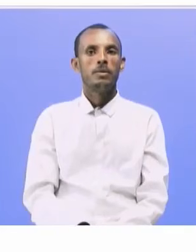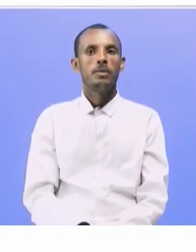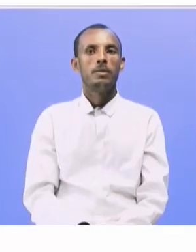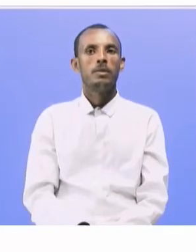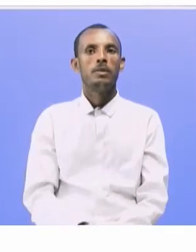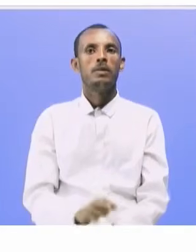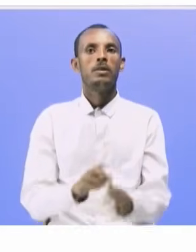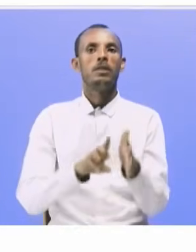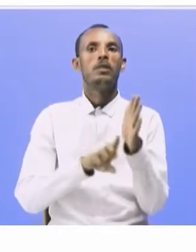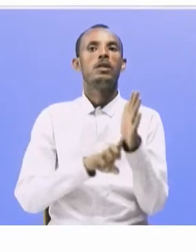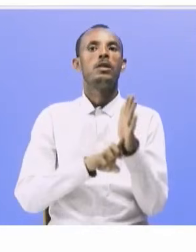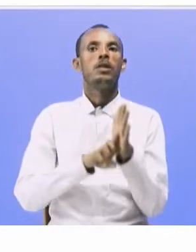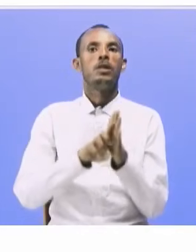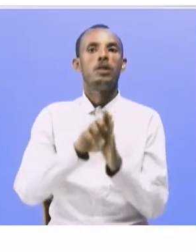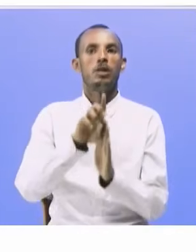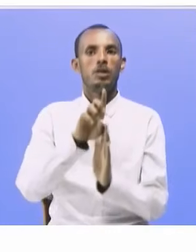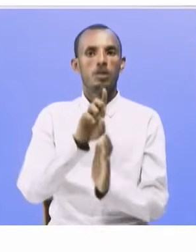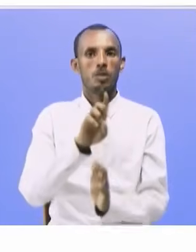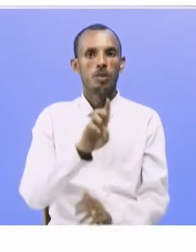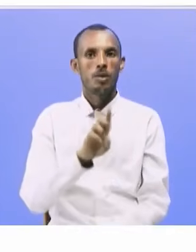tall